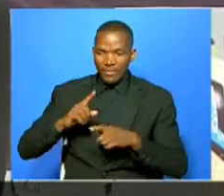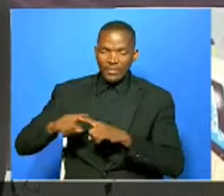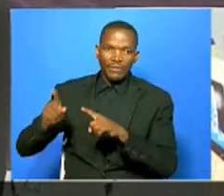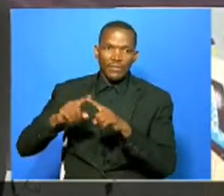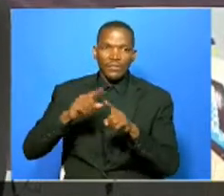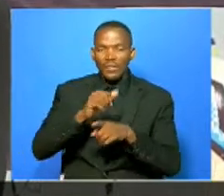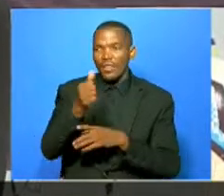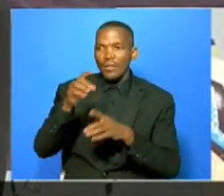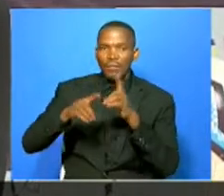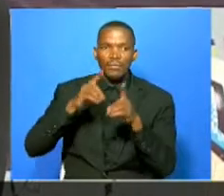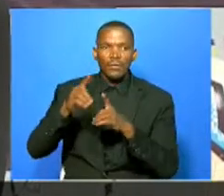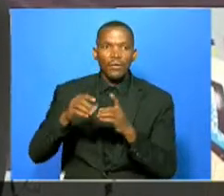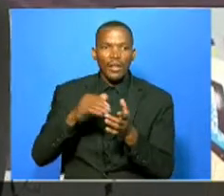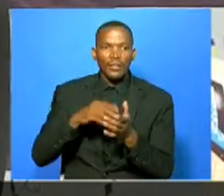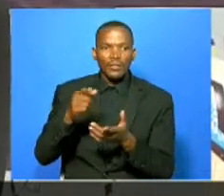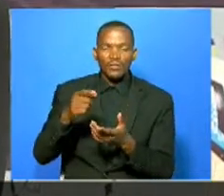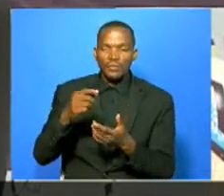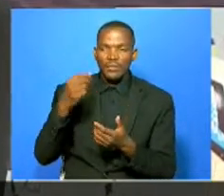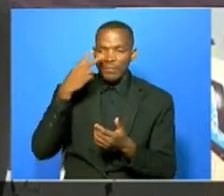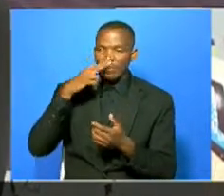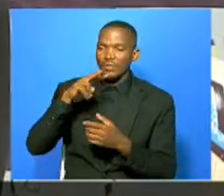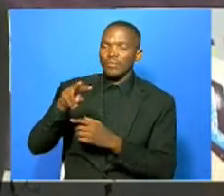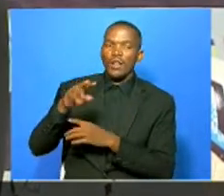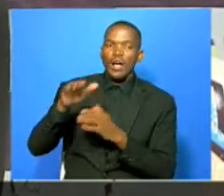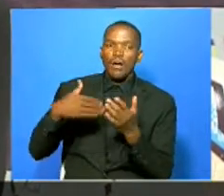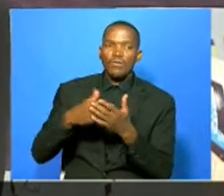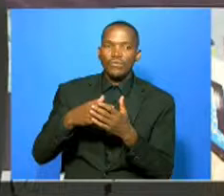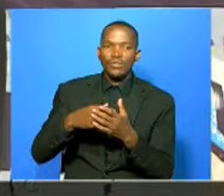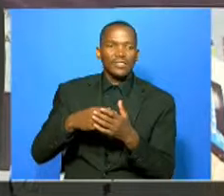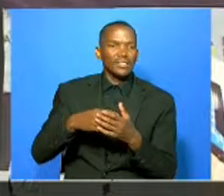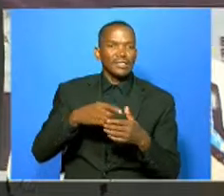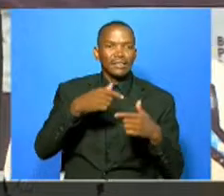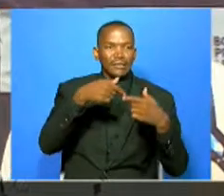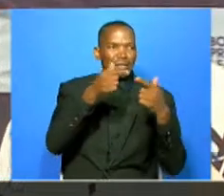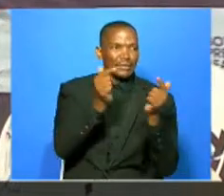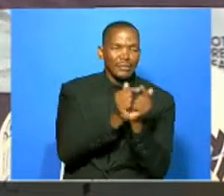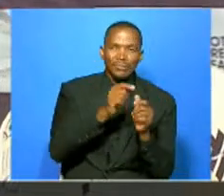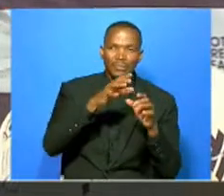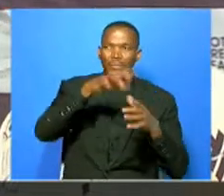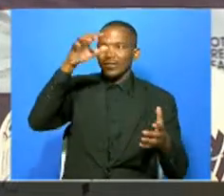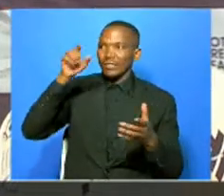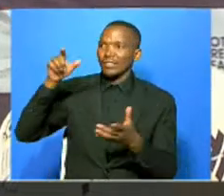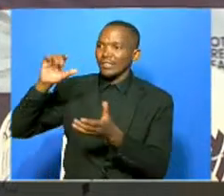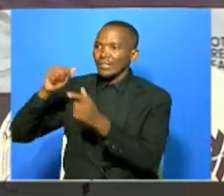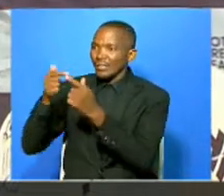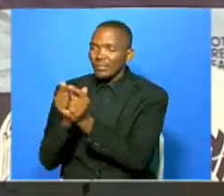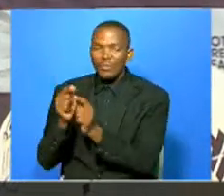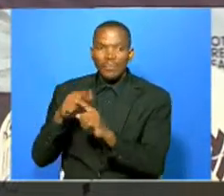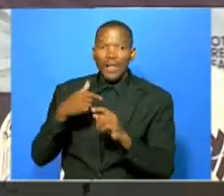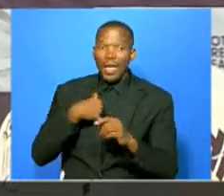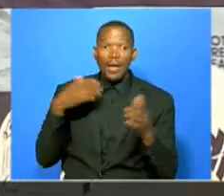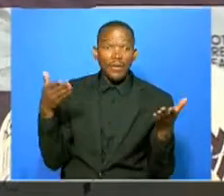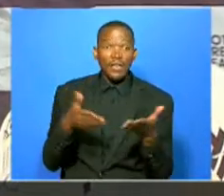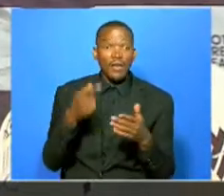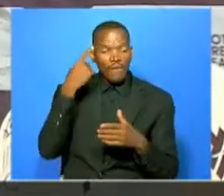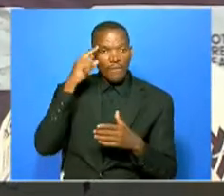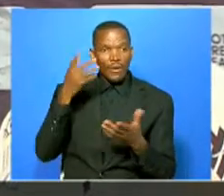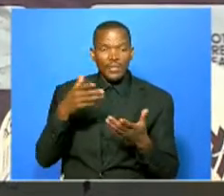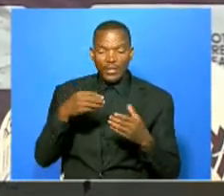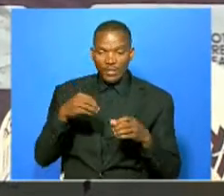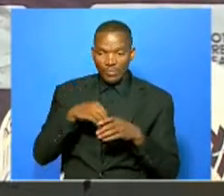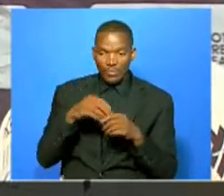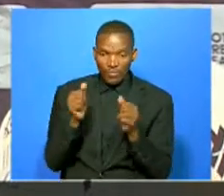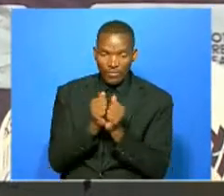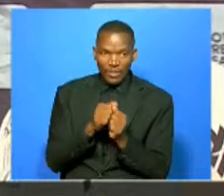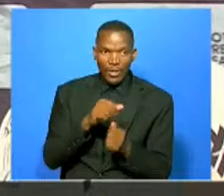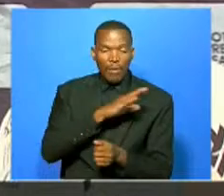with anybody, or, you know, I view X team bigger than Y team or anything like that. I'm here because me and the board were able